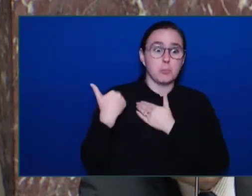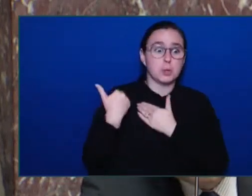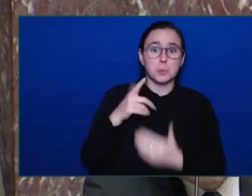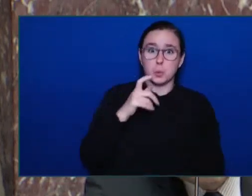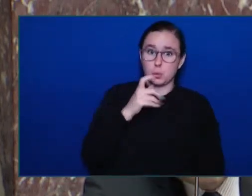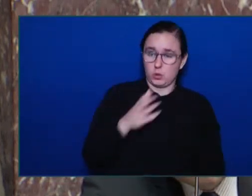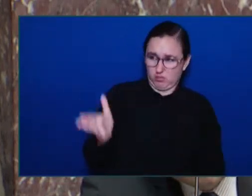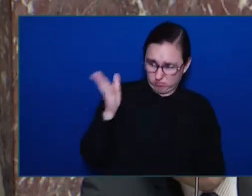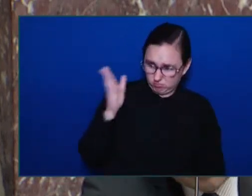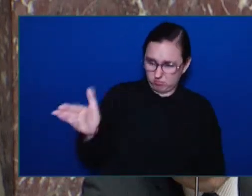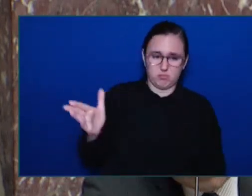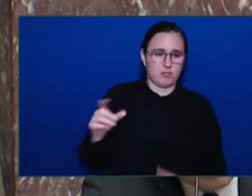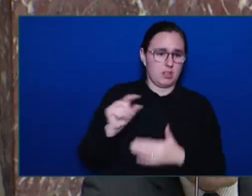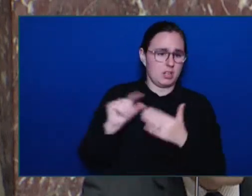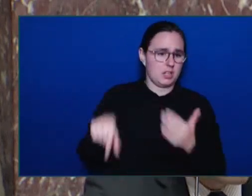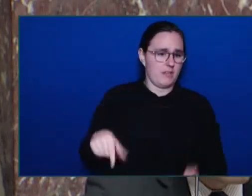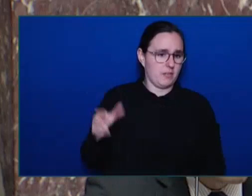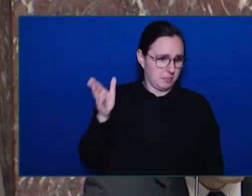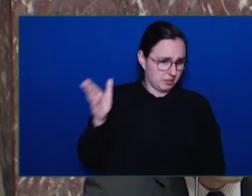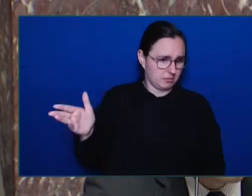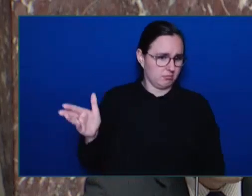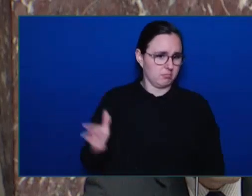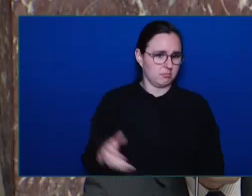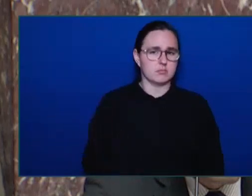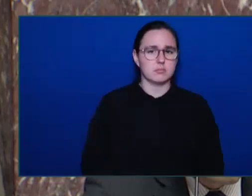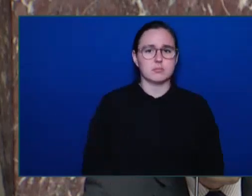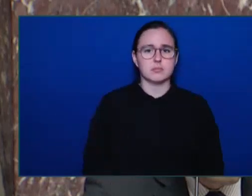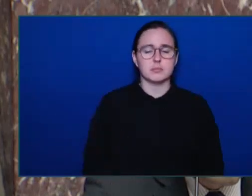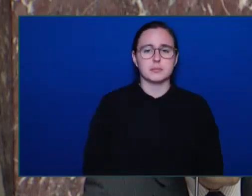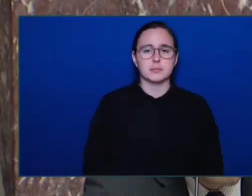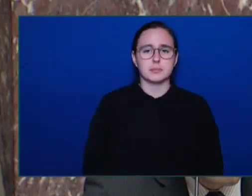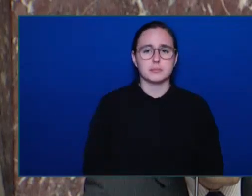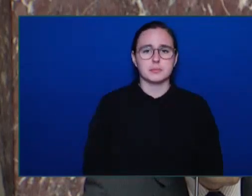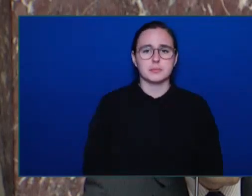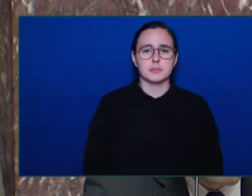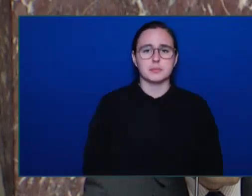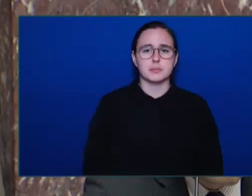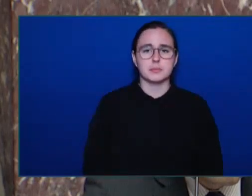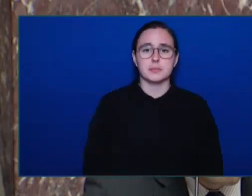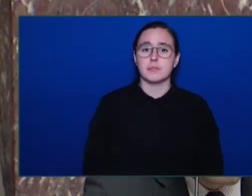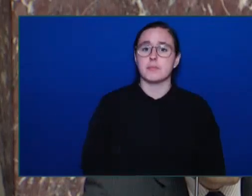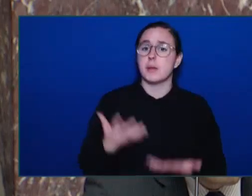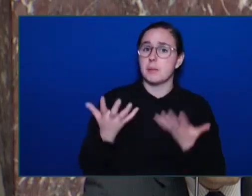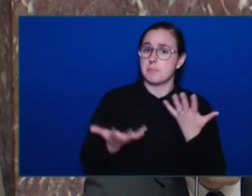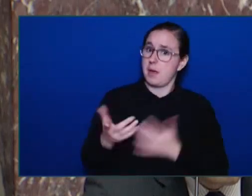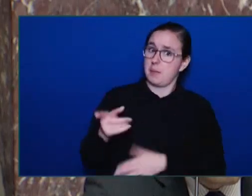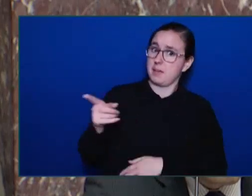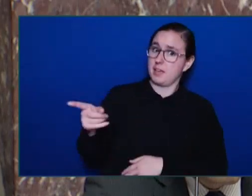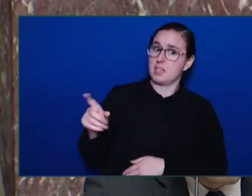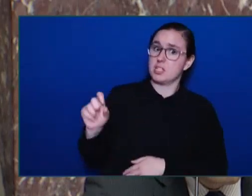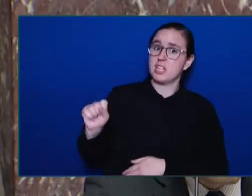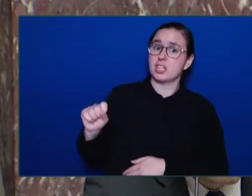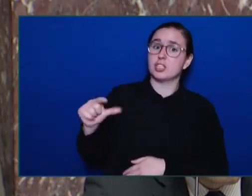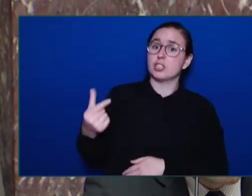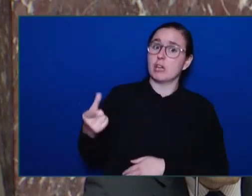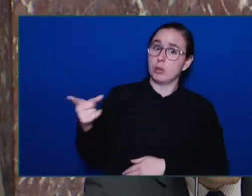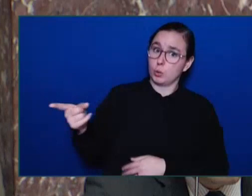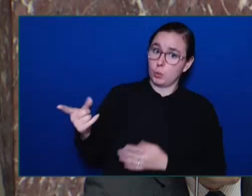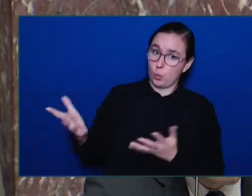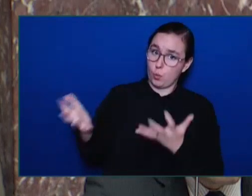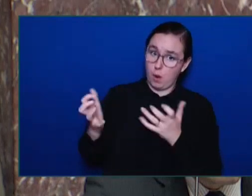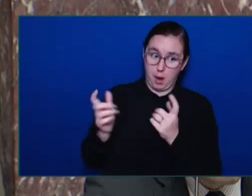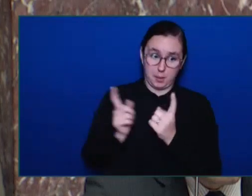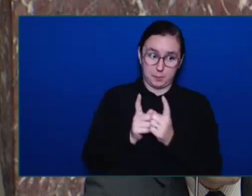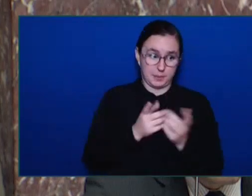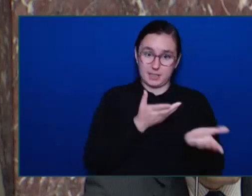Maybe the Solicitor General would like to speak to this person. Last week, we learned of a man who walked into downtown Vancouver to a